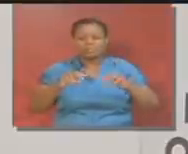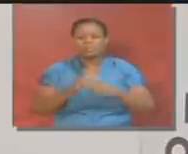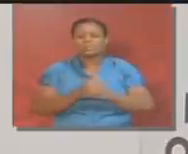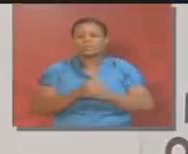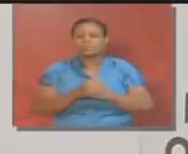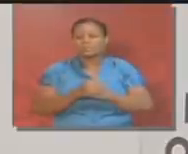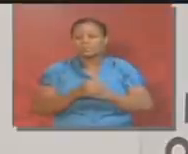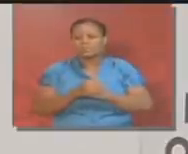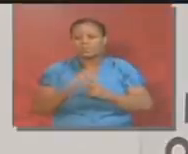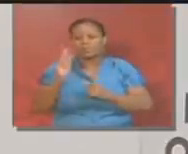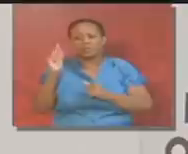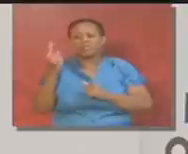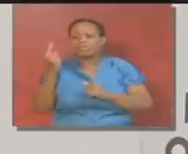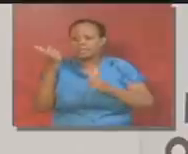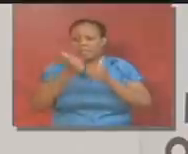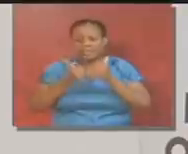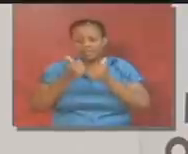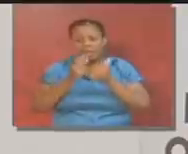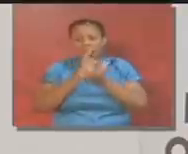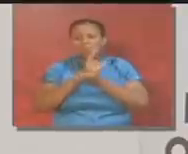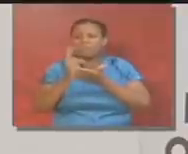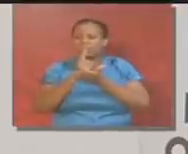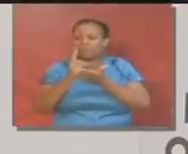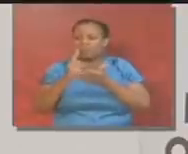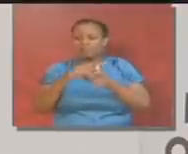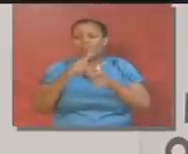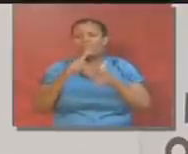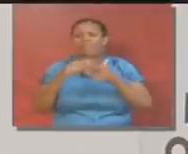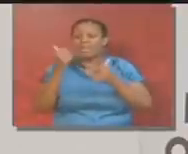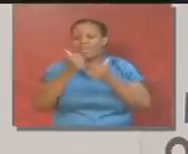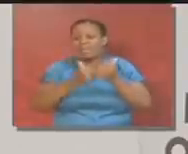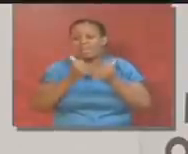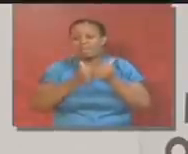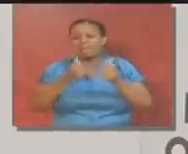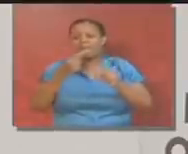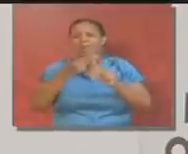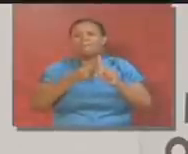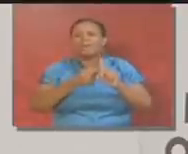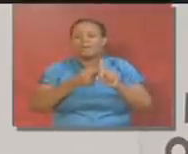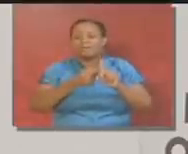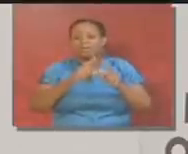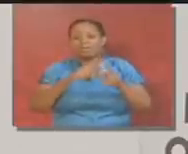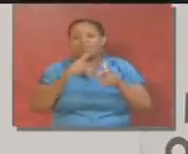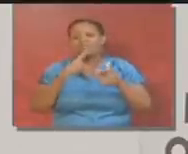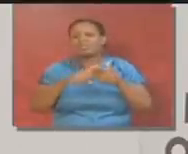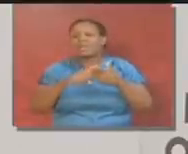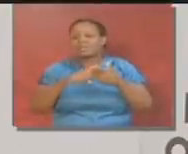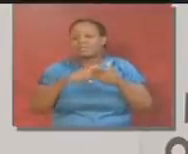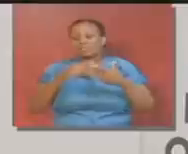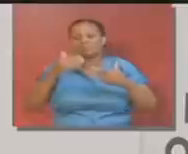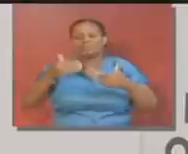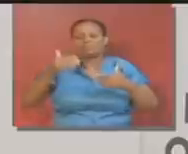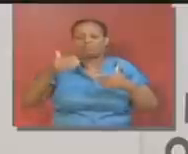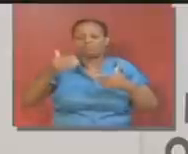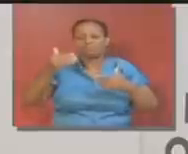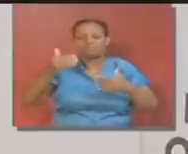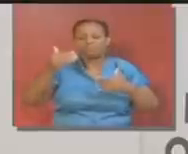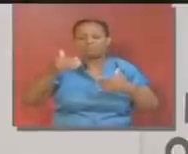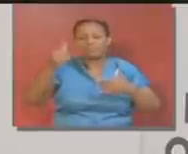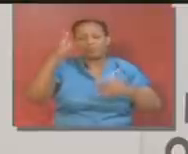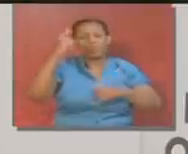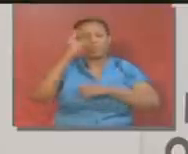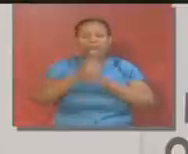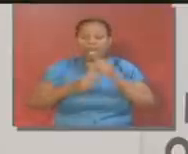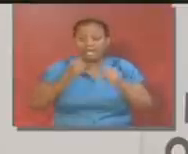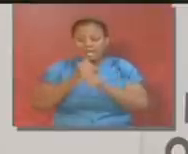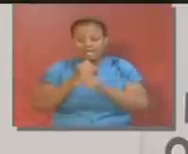to long COVID. So not only are we watching those with missy for a year in terms of heart, we're also watching the other aspects in our clinic